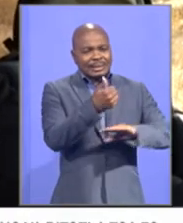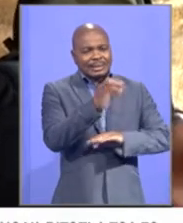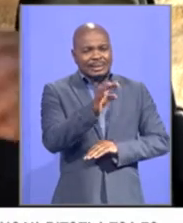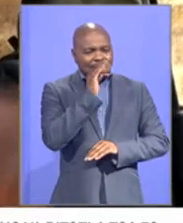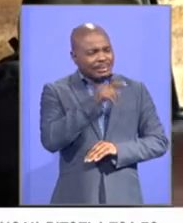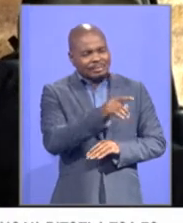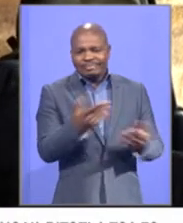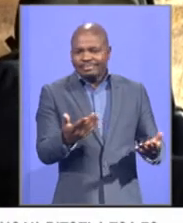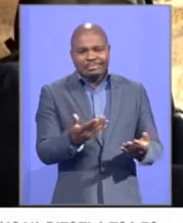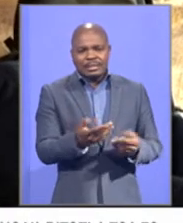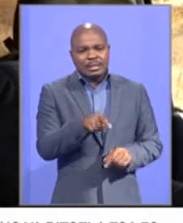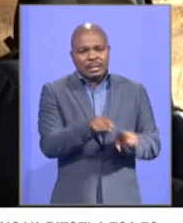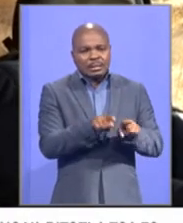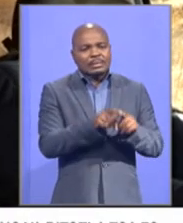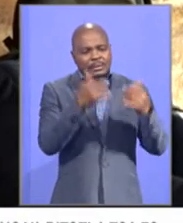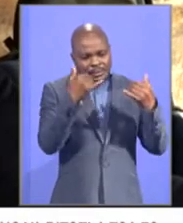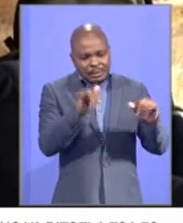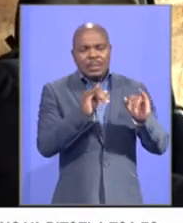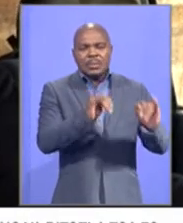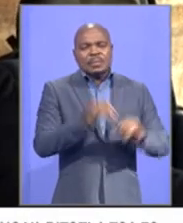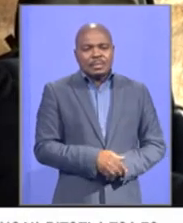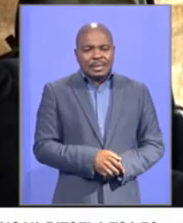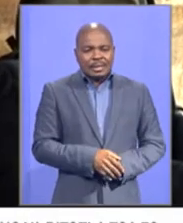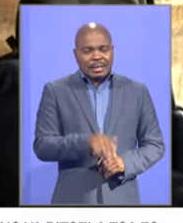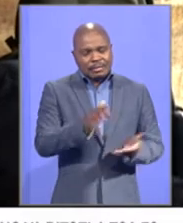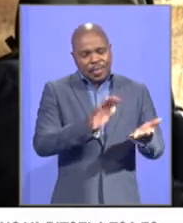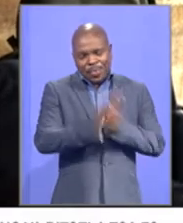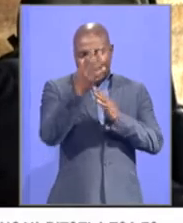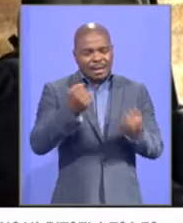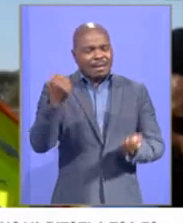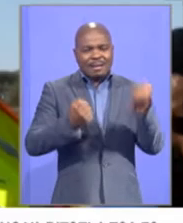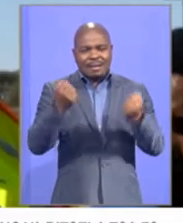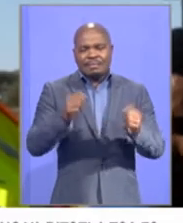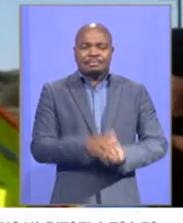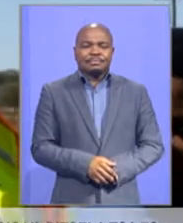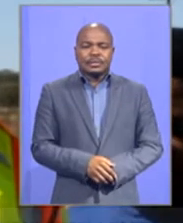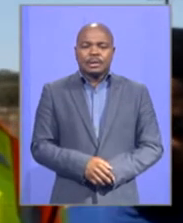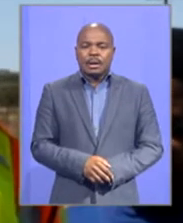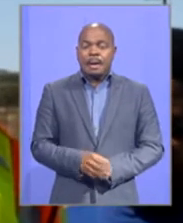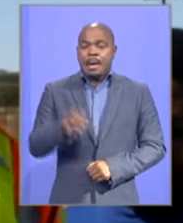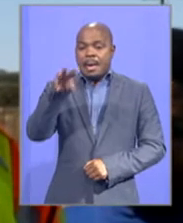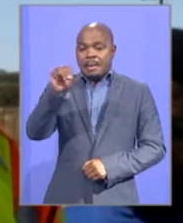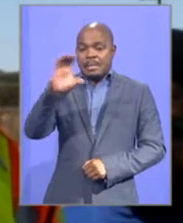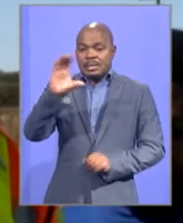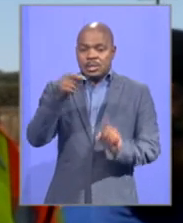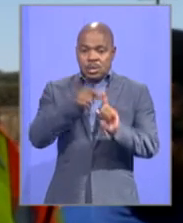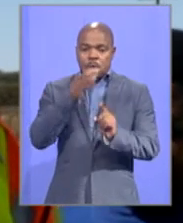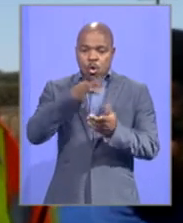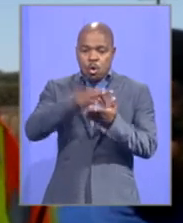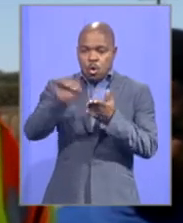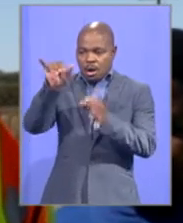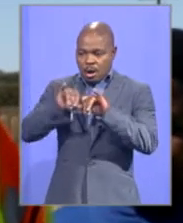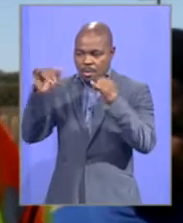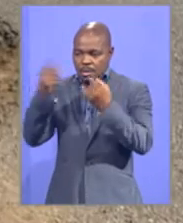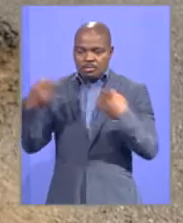speed sense se le fena go di mayo. So we sermaka go litsa batho a holo fe. Bulwane o re ra kontraka o tlile o